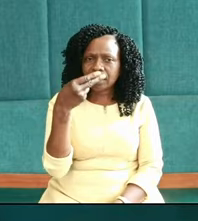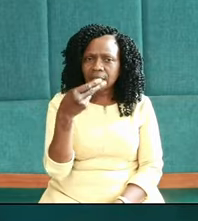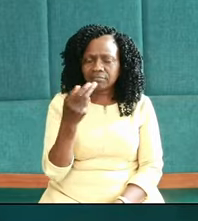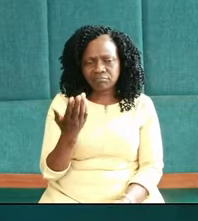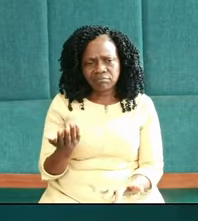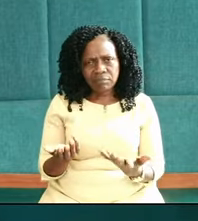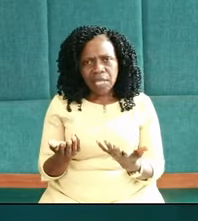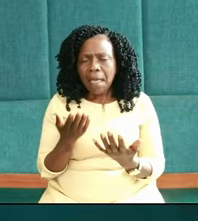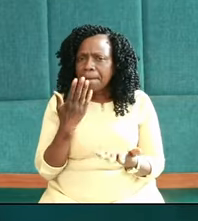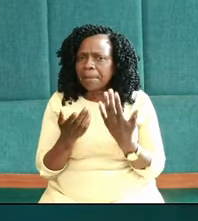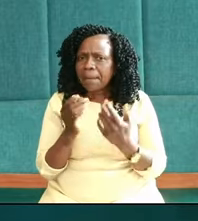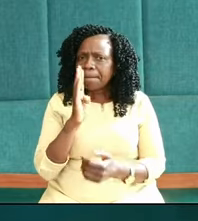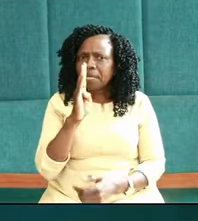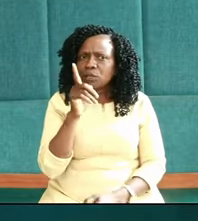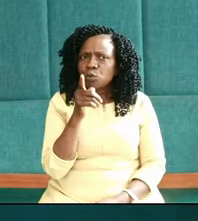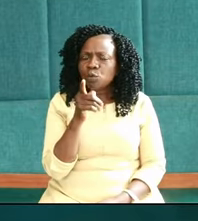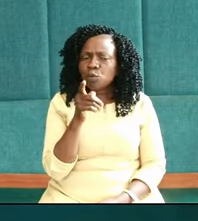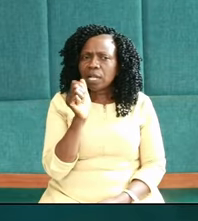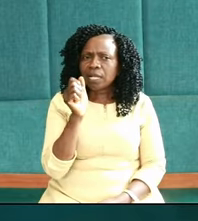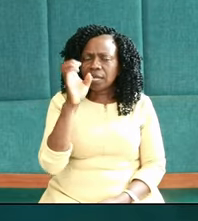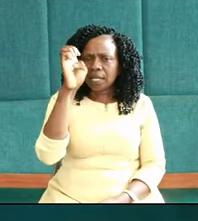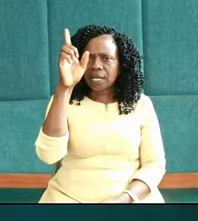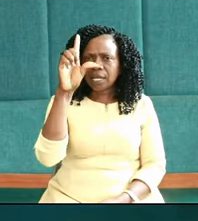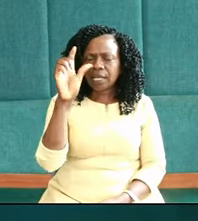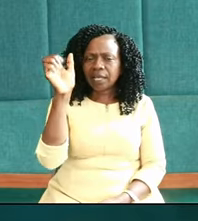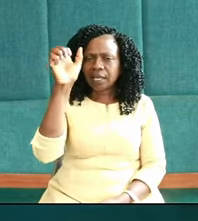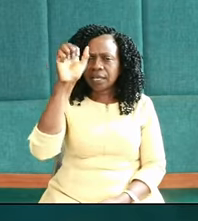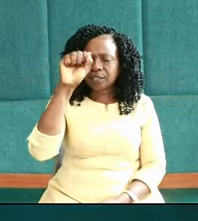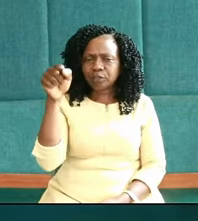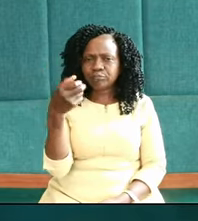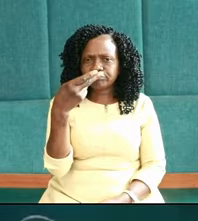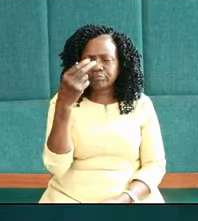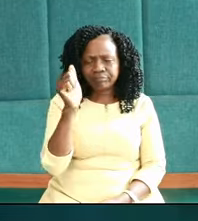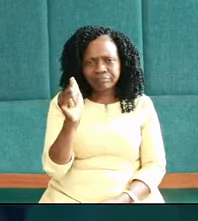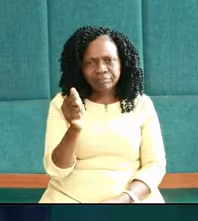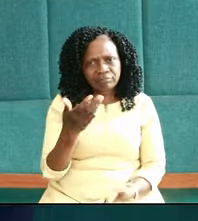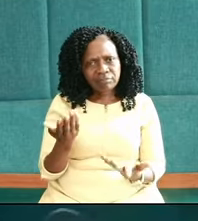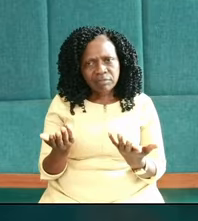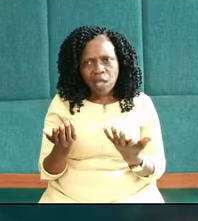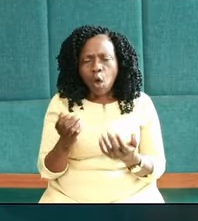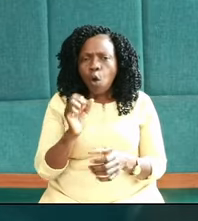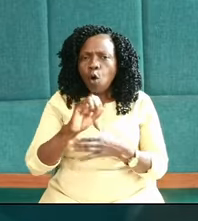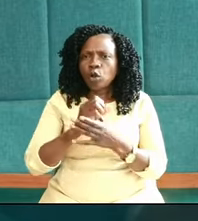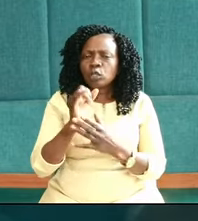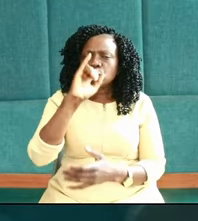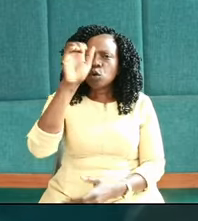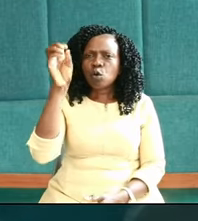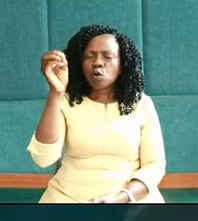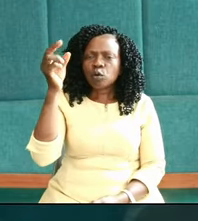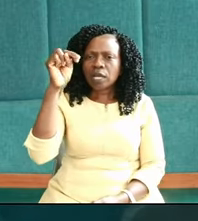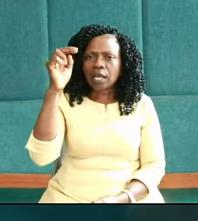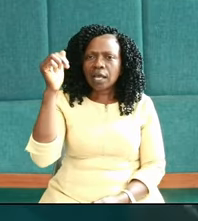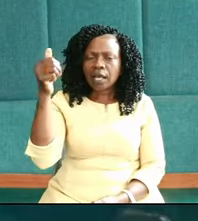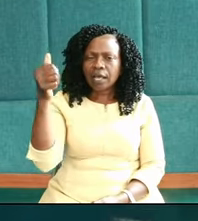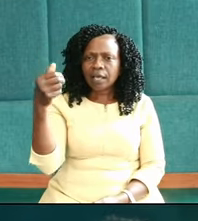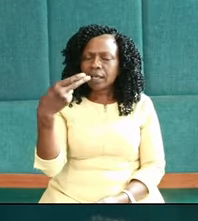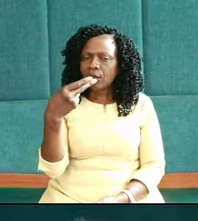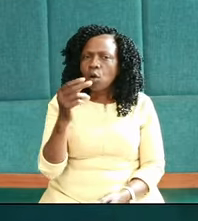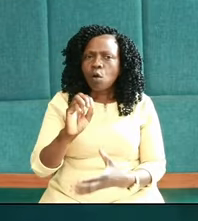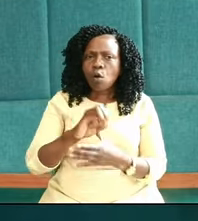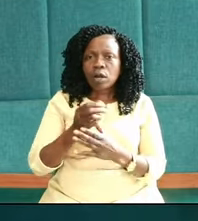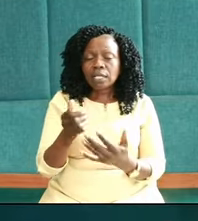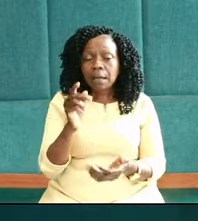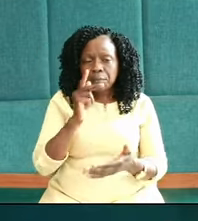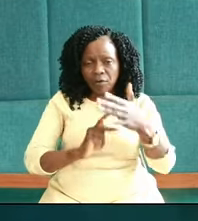be Elisha? Could you be Jonah or any other prophet? Then he